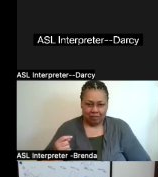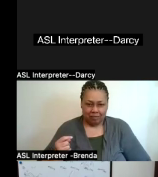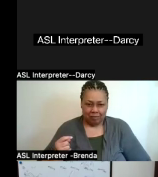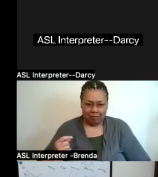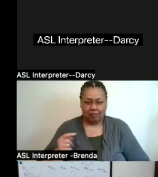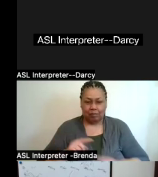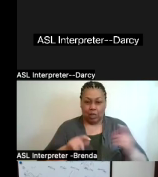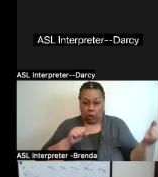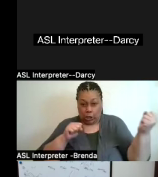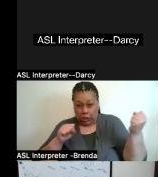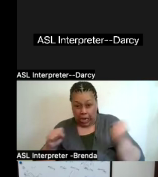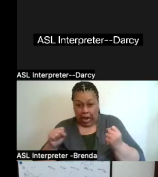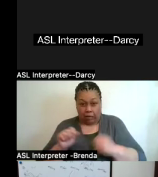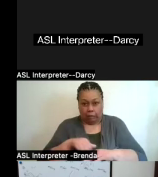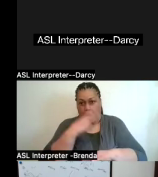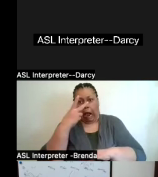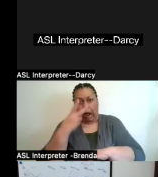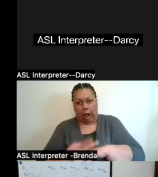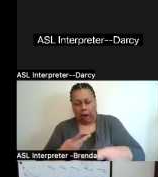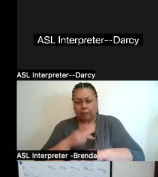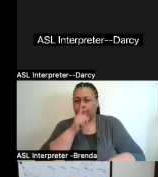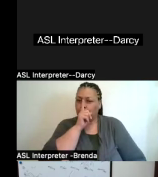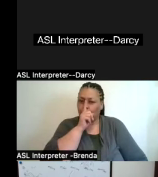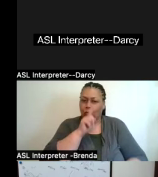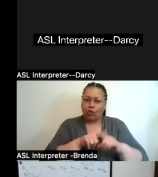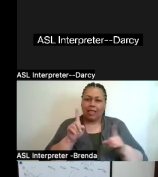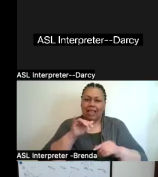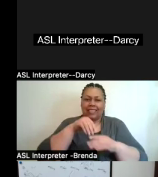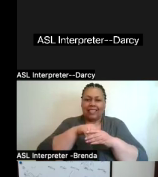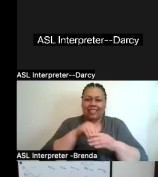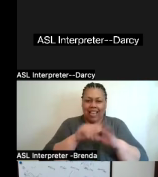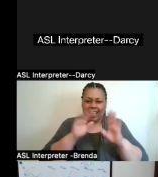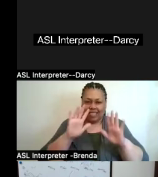super strong. It's not going to knock you over or anything. But that's inside the stadium.